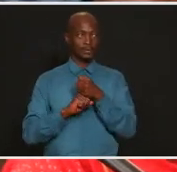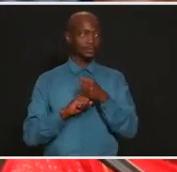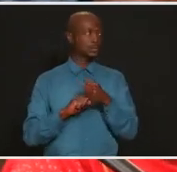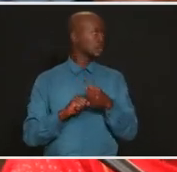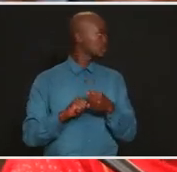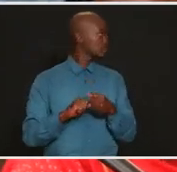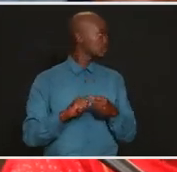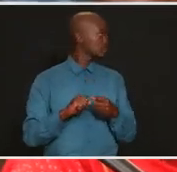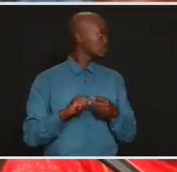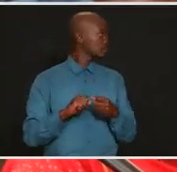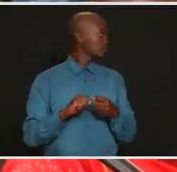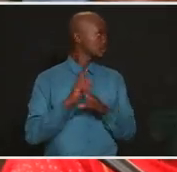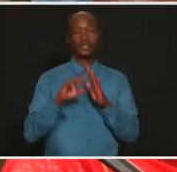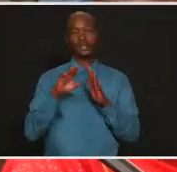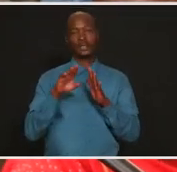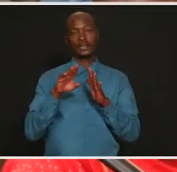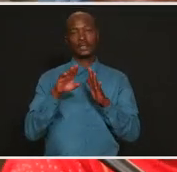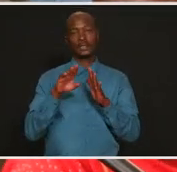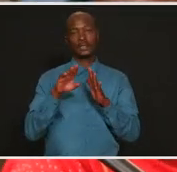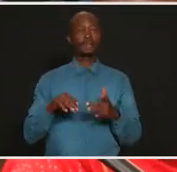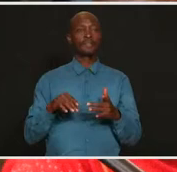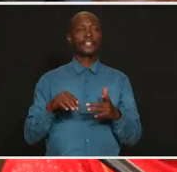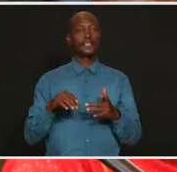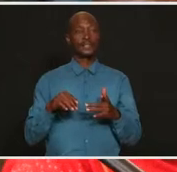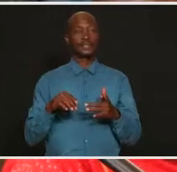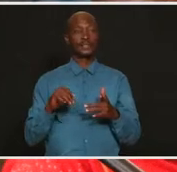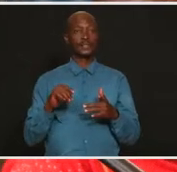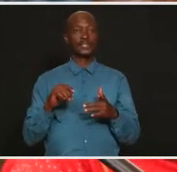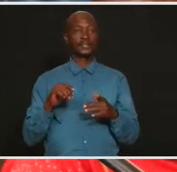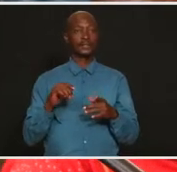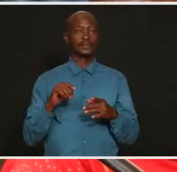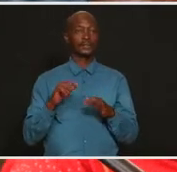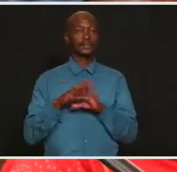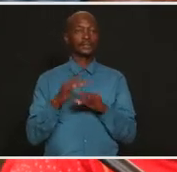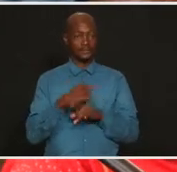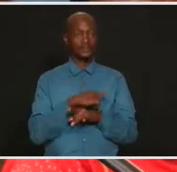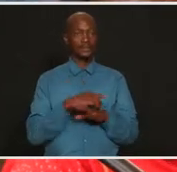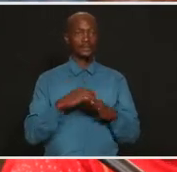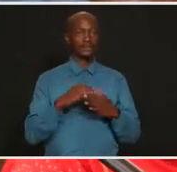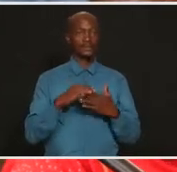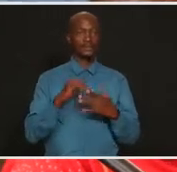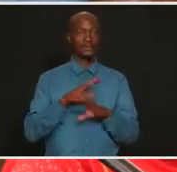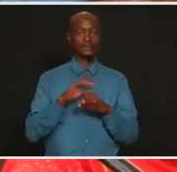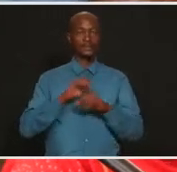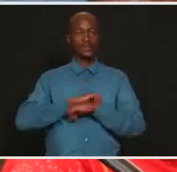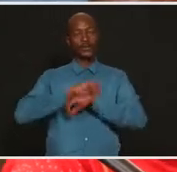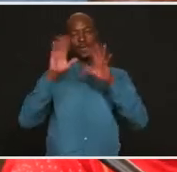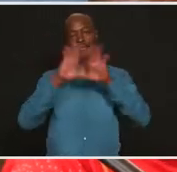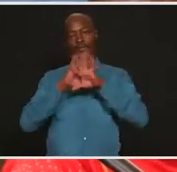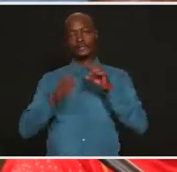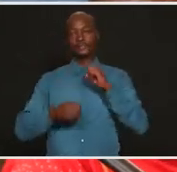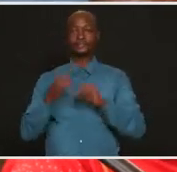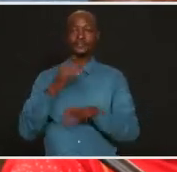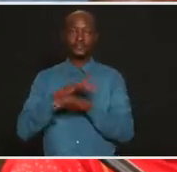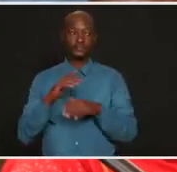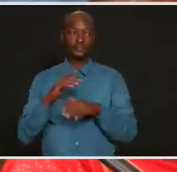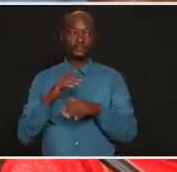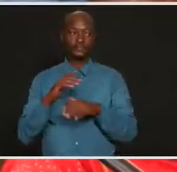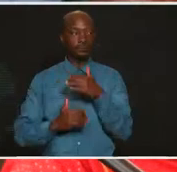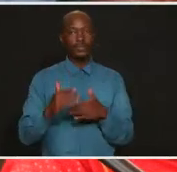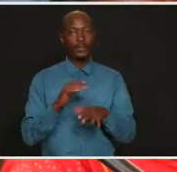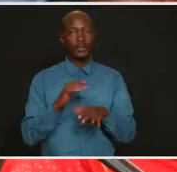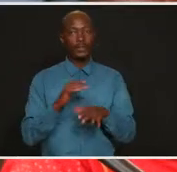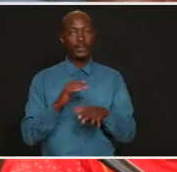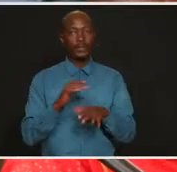the bill because it's six to clarify some of the losses as